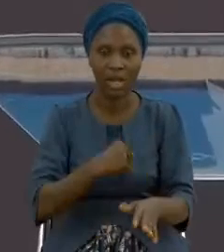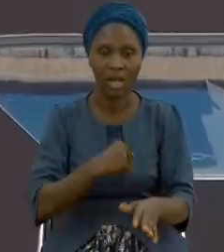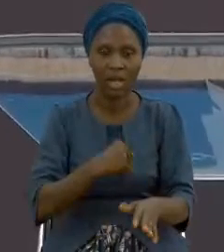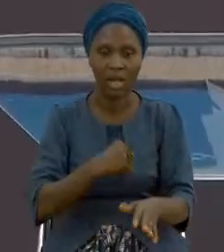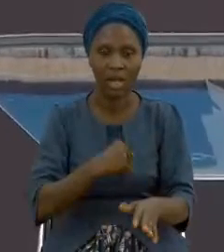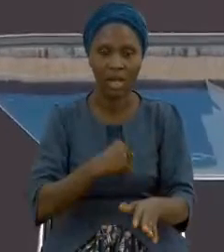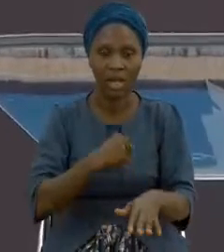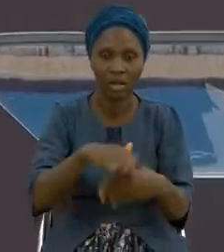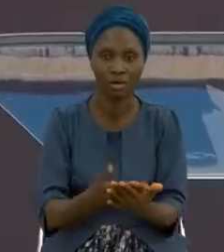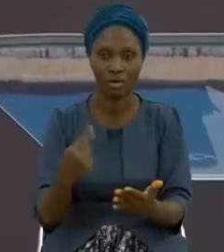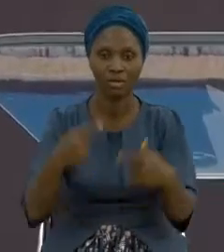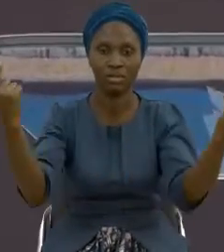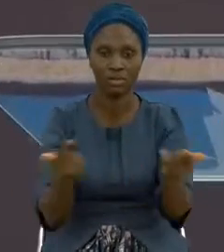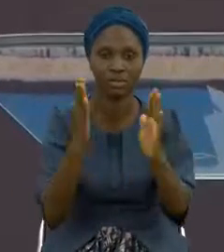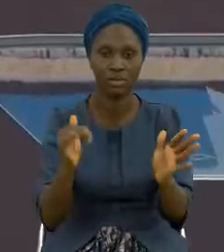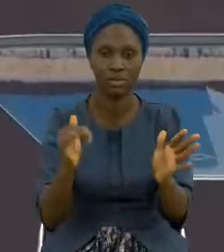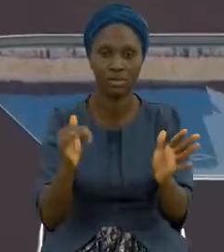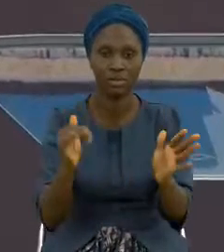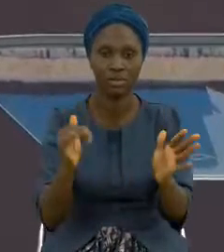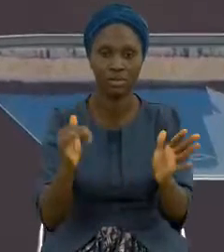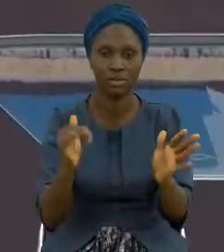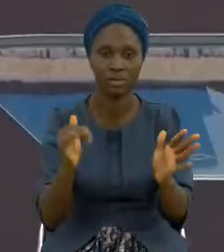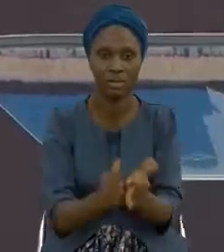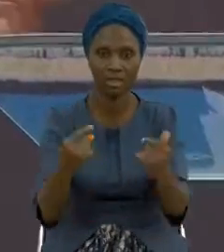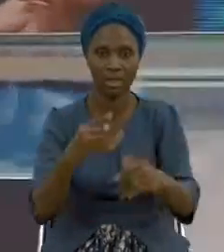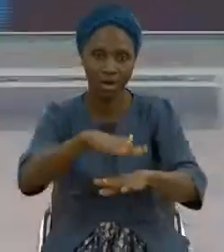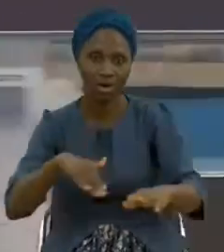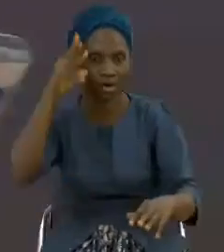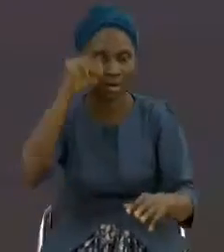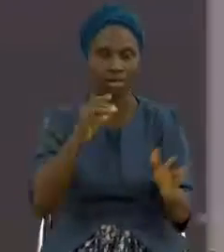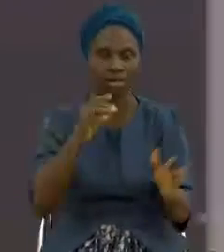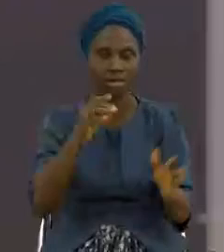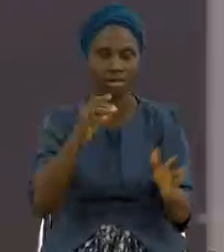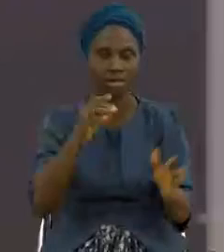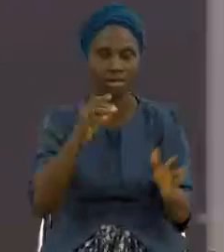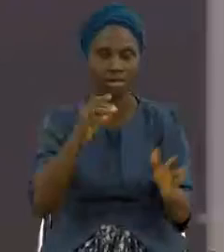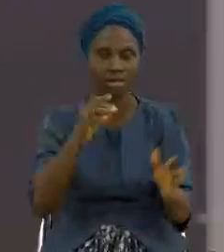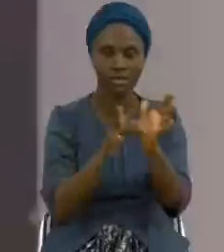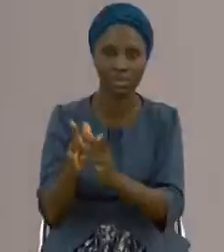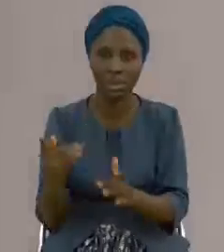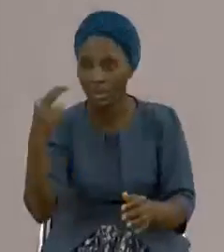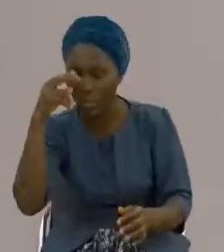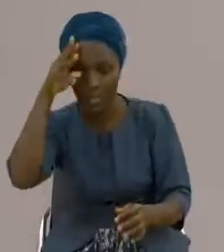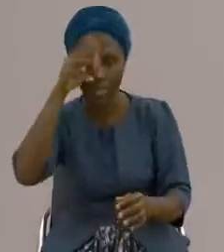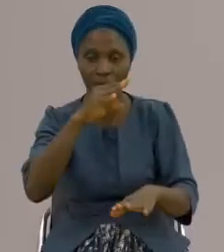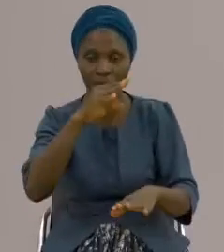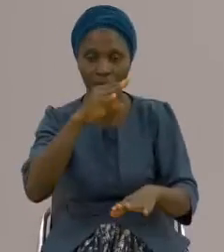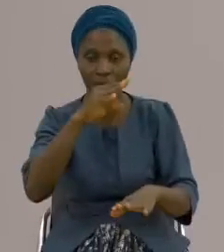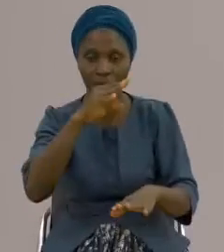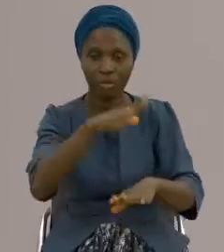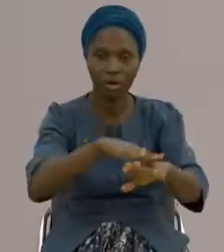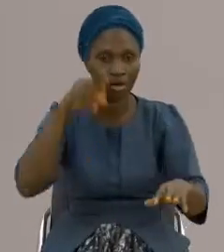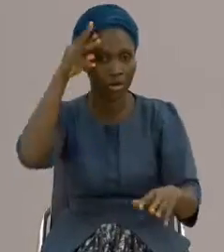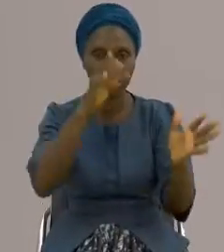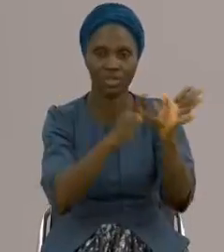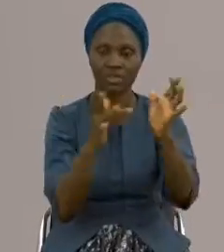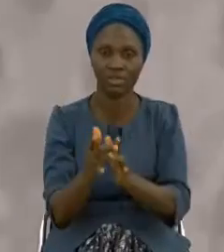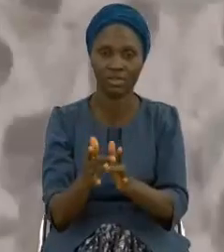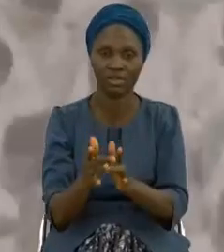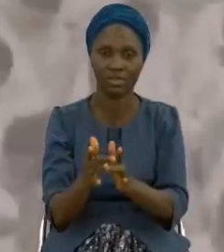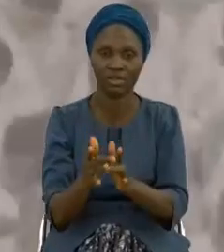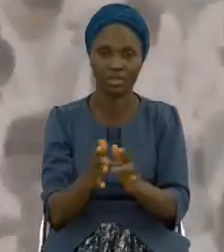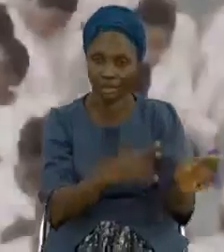him Jesus. The blind man called him Jesus. Already is now born and is for